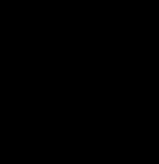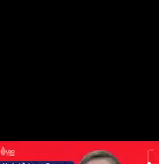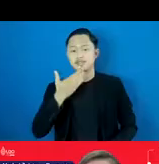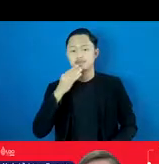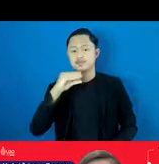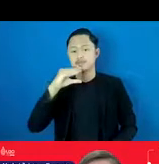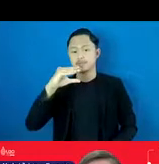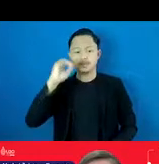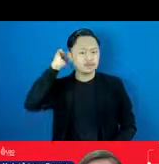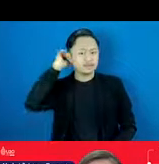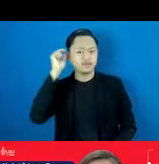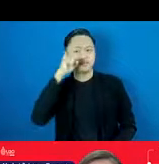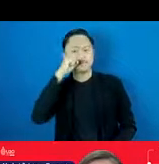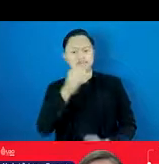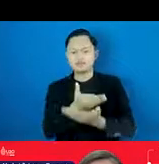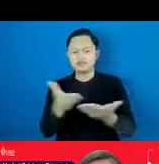Ladies and gentlemen,